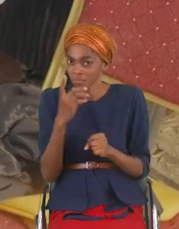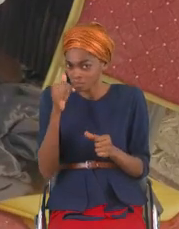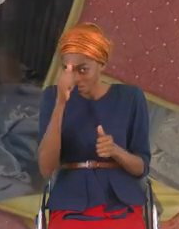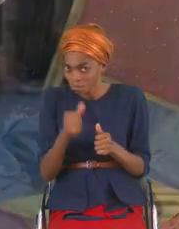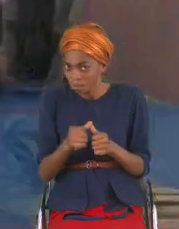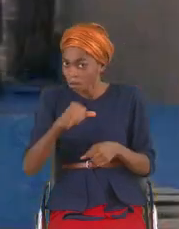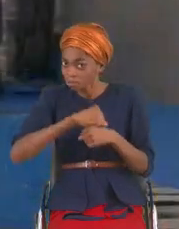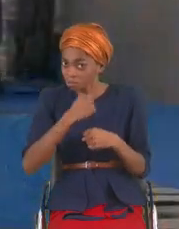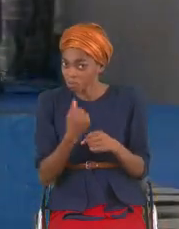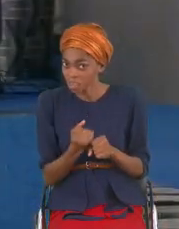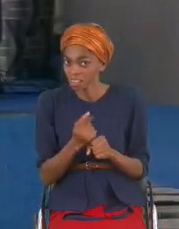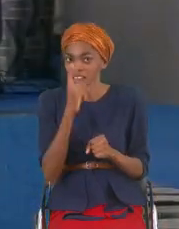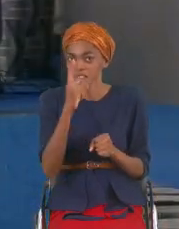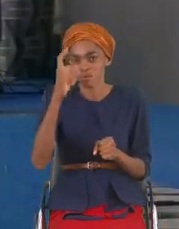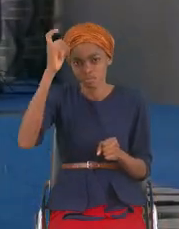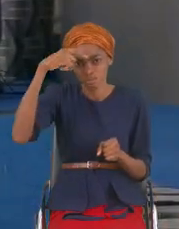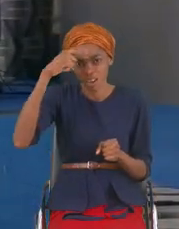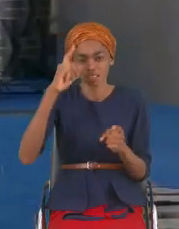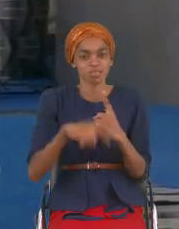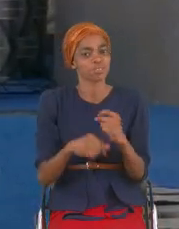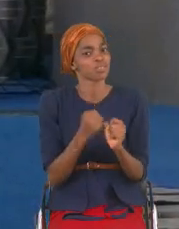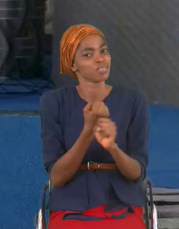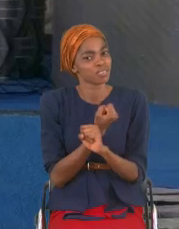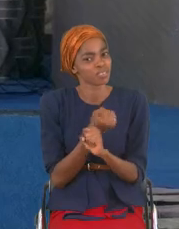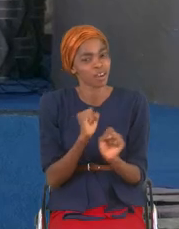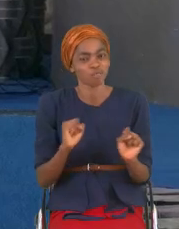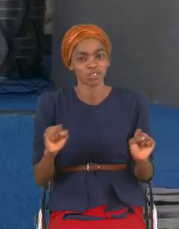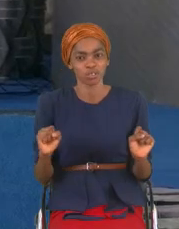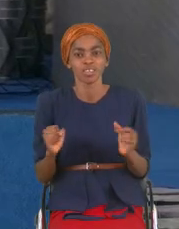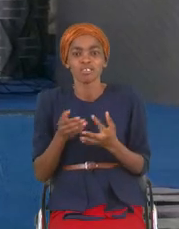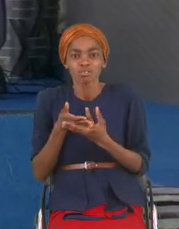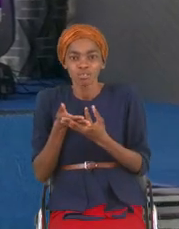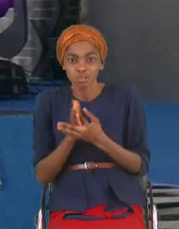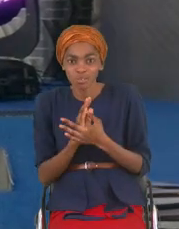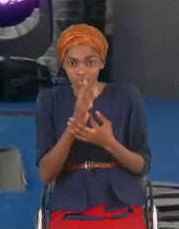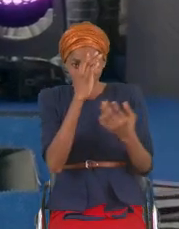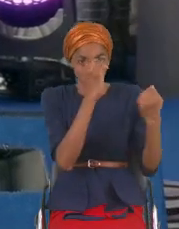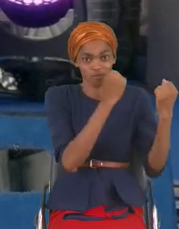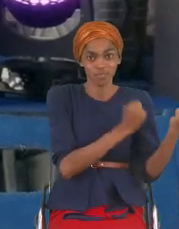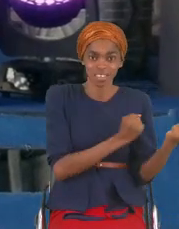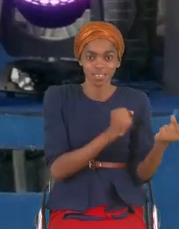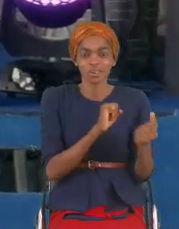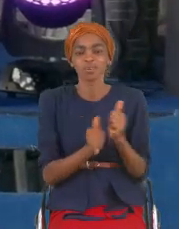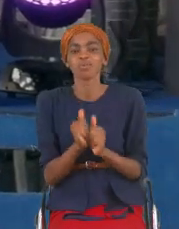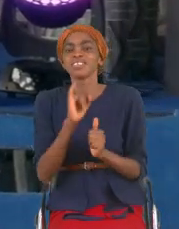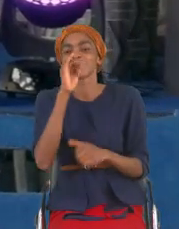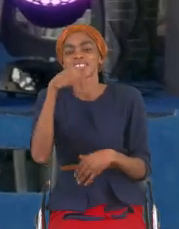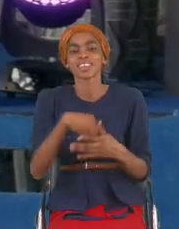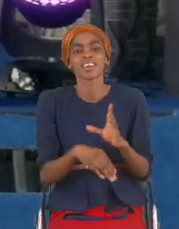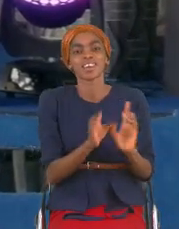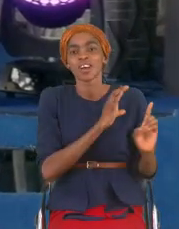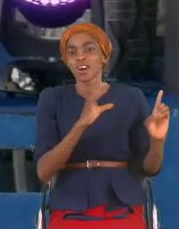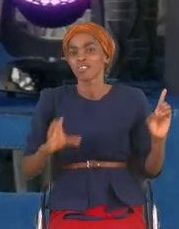make thee wise unto salvation through faith which is in